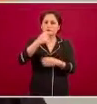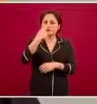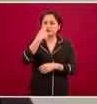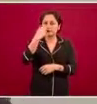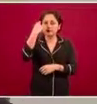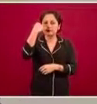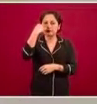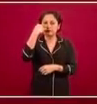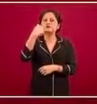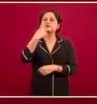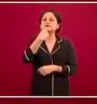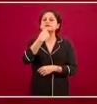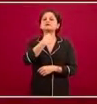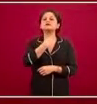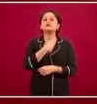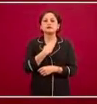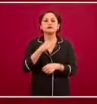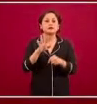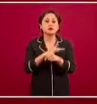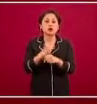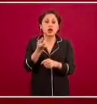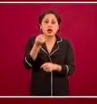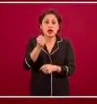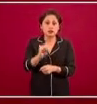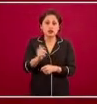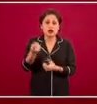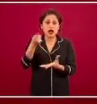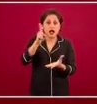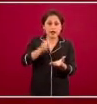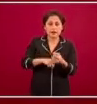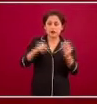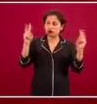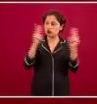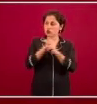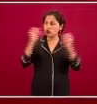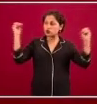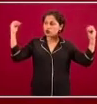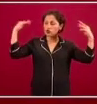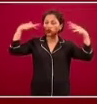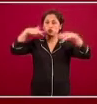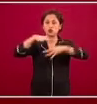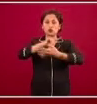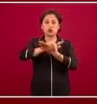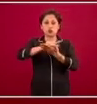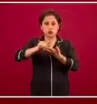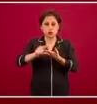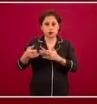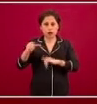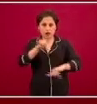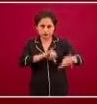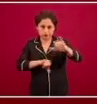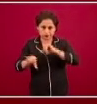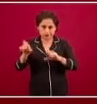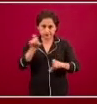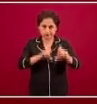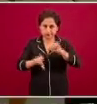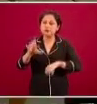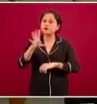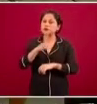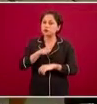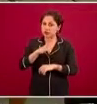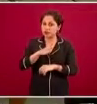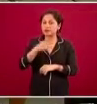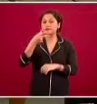process they could have eye irritation or face irritation coming from this substance. But